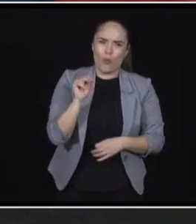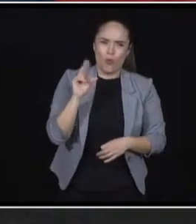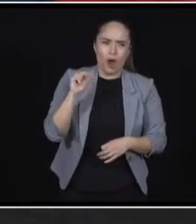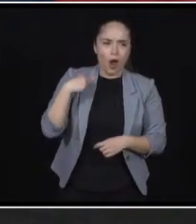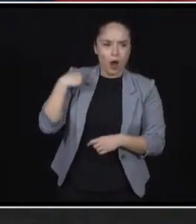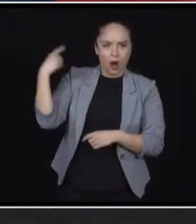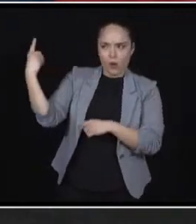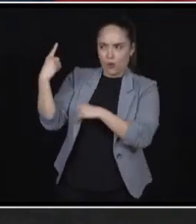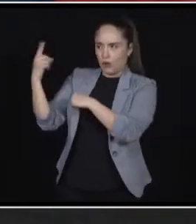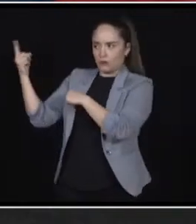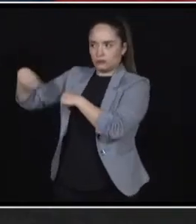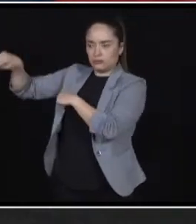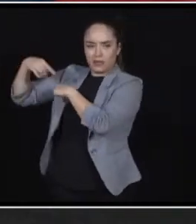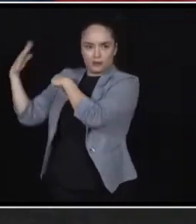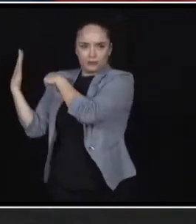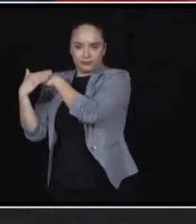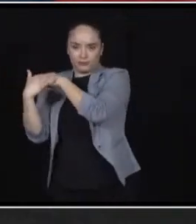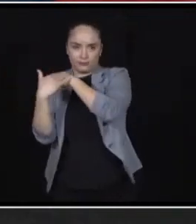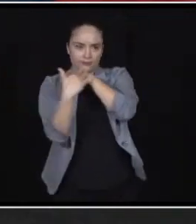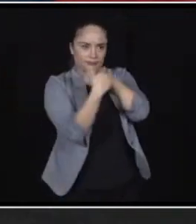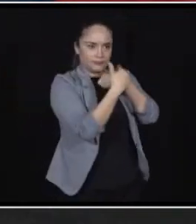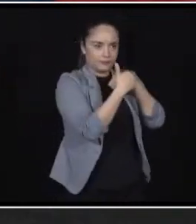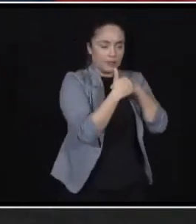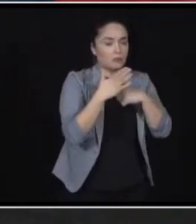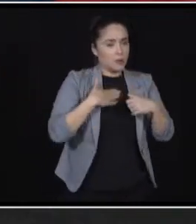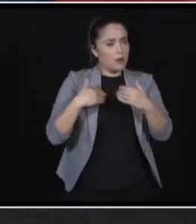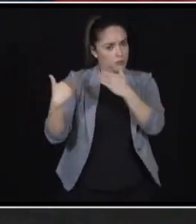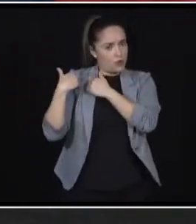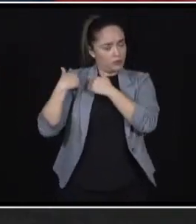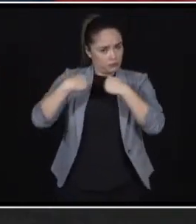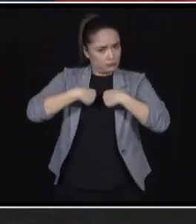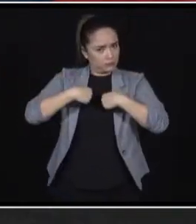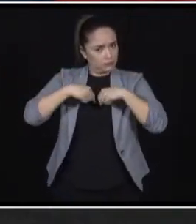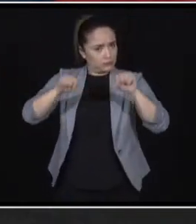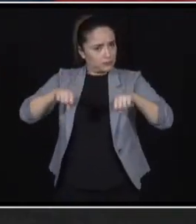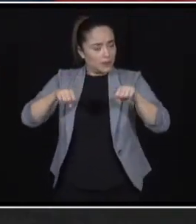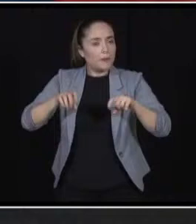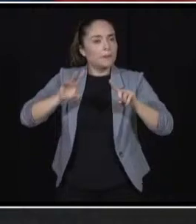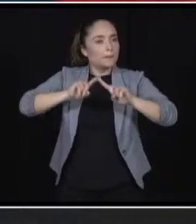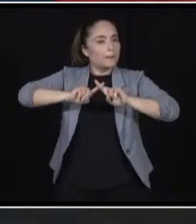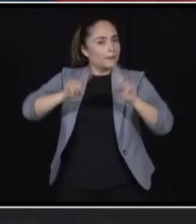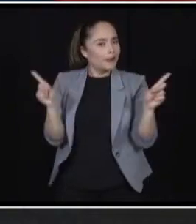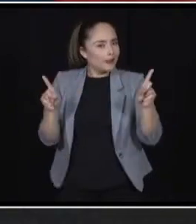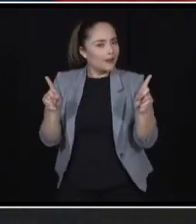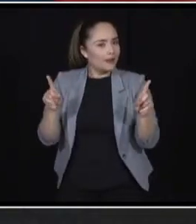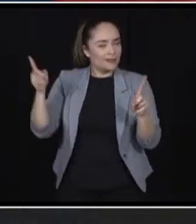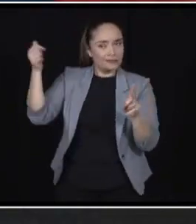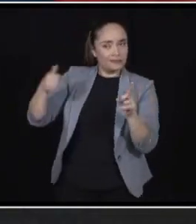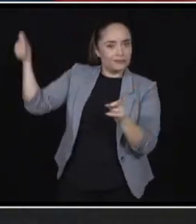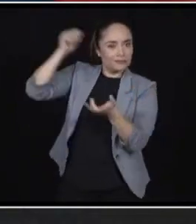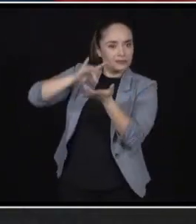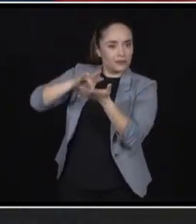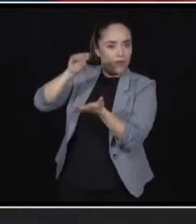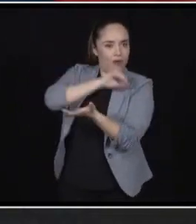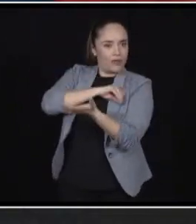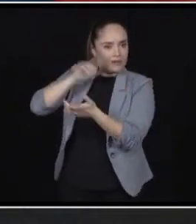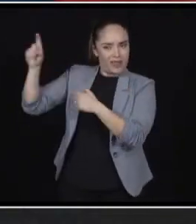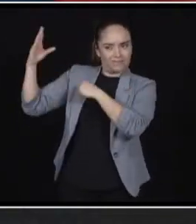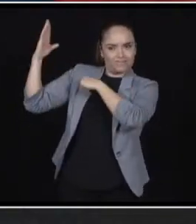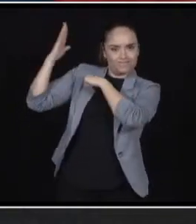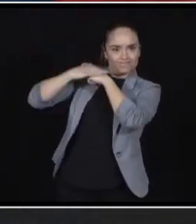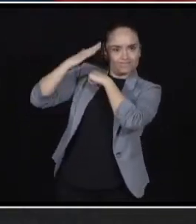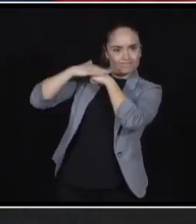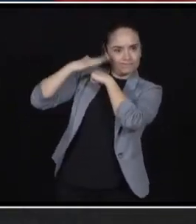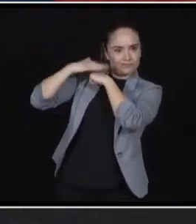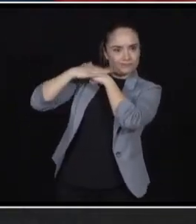with the Chief Medical Officer and his advice. Moving forward of